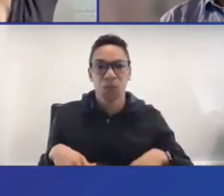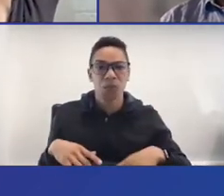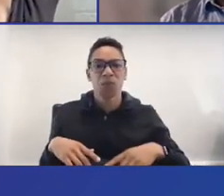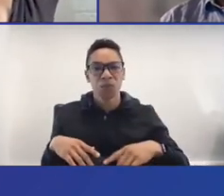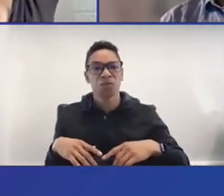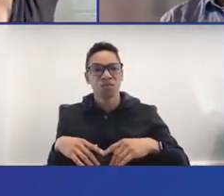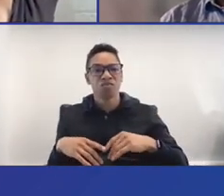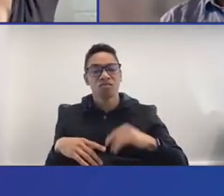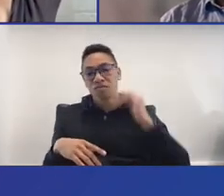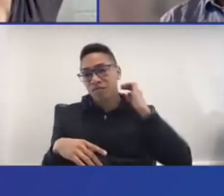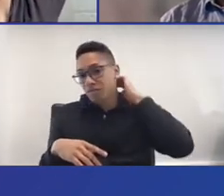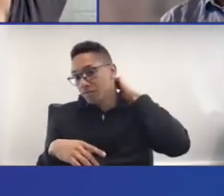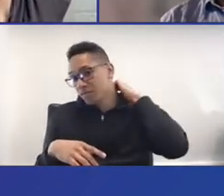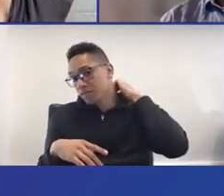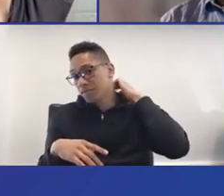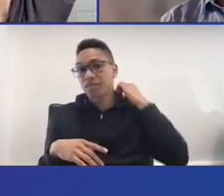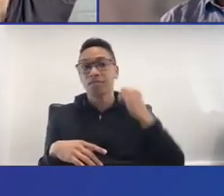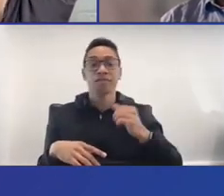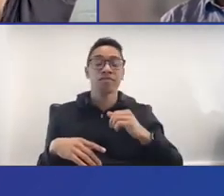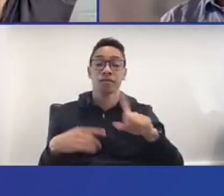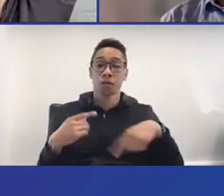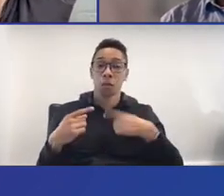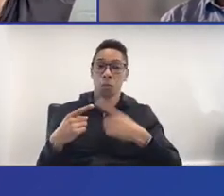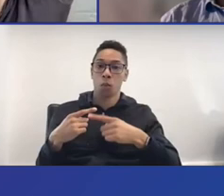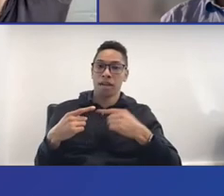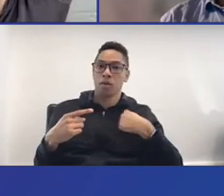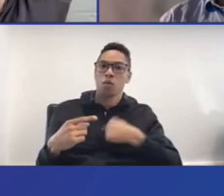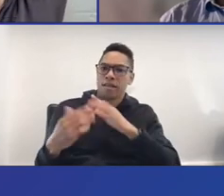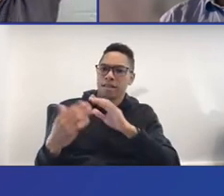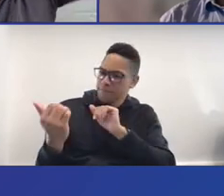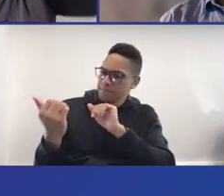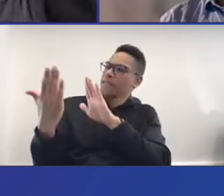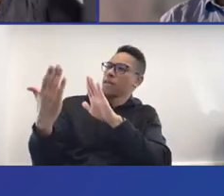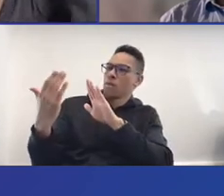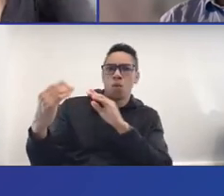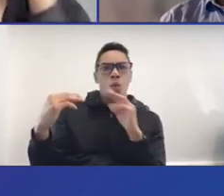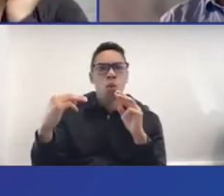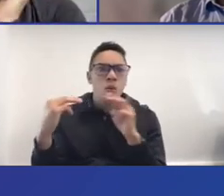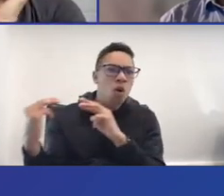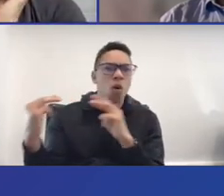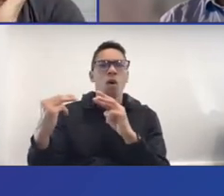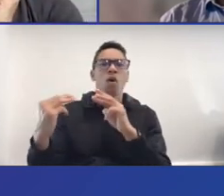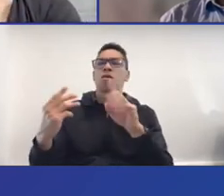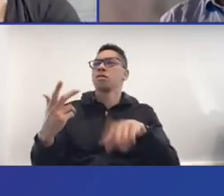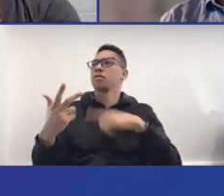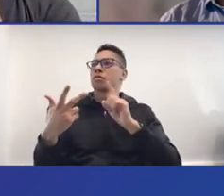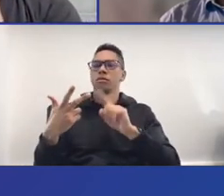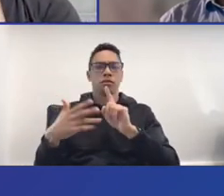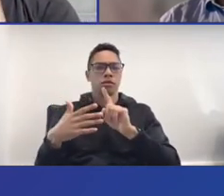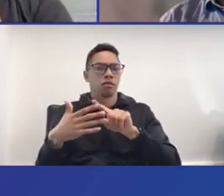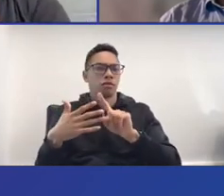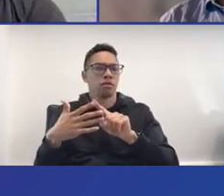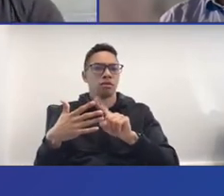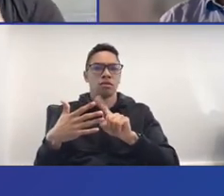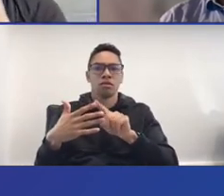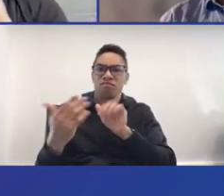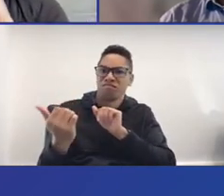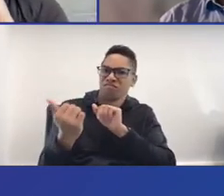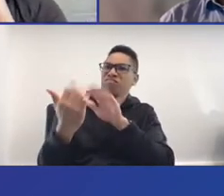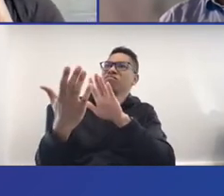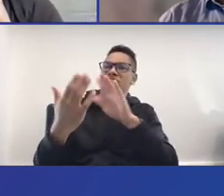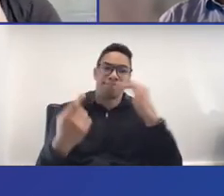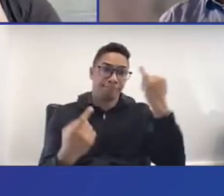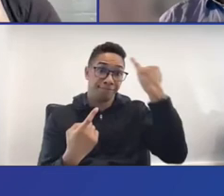when we're worried and when we're up against war, when we're up against the